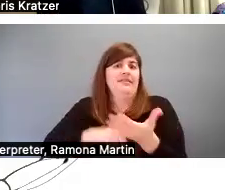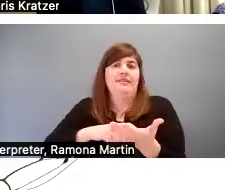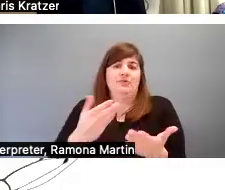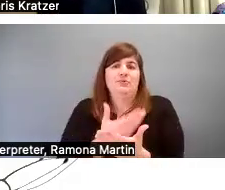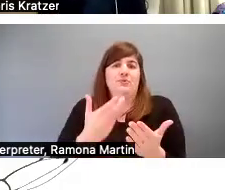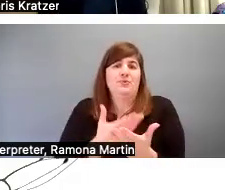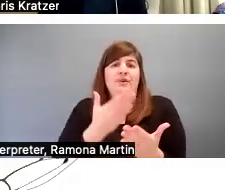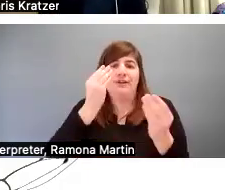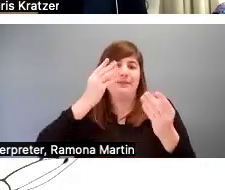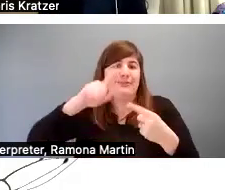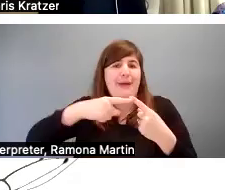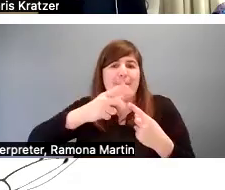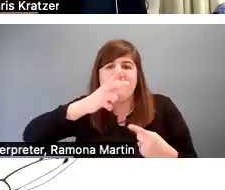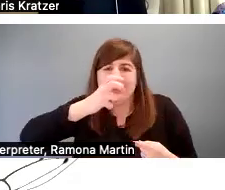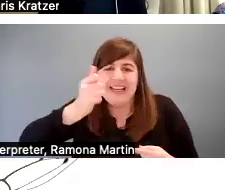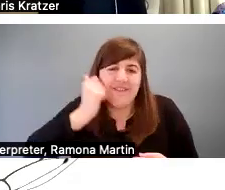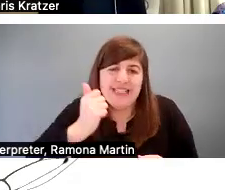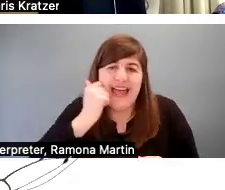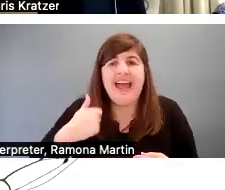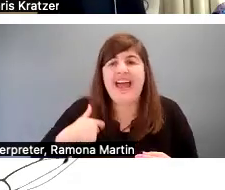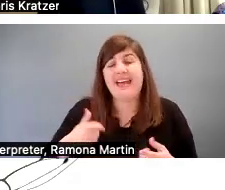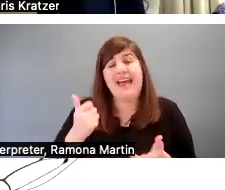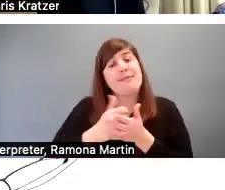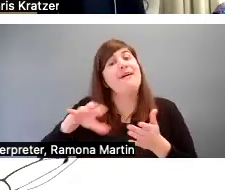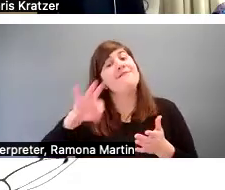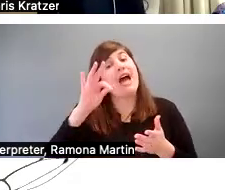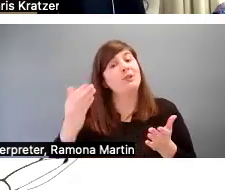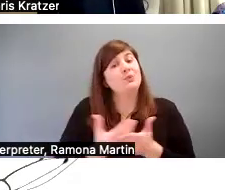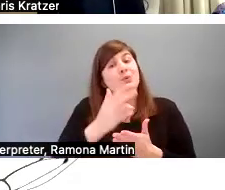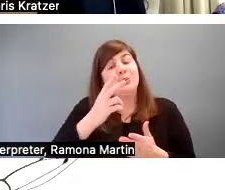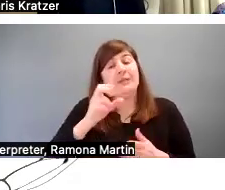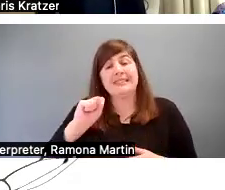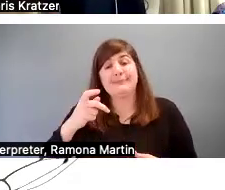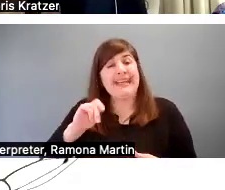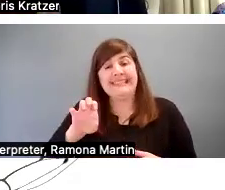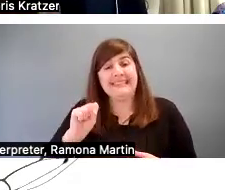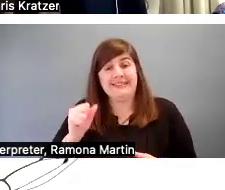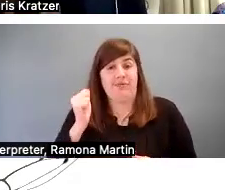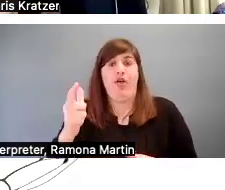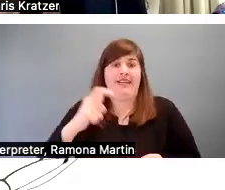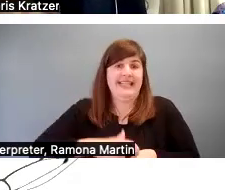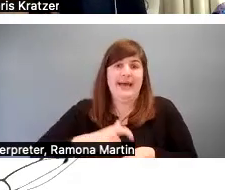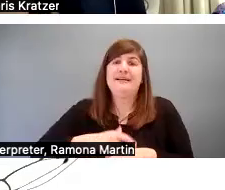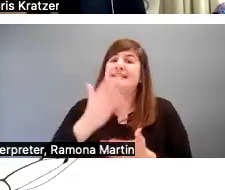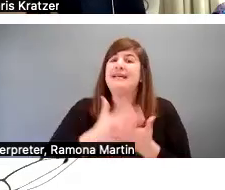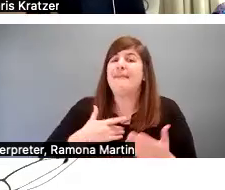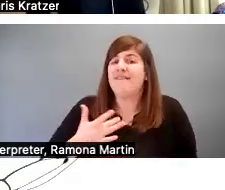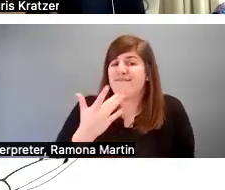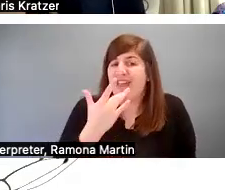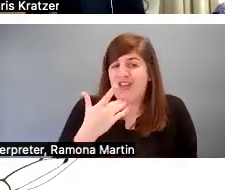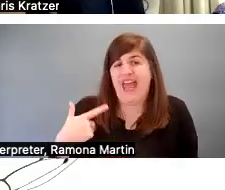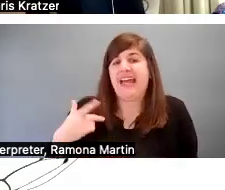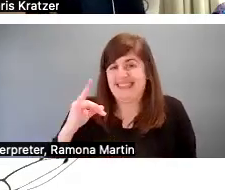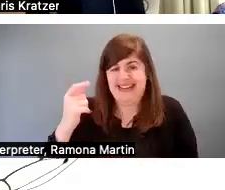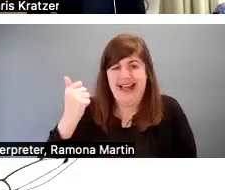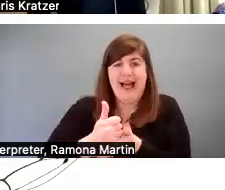day. I help find new species all the time. Here are some of my favorites that I personally helped to